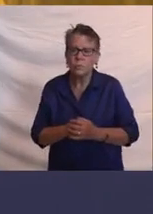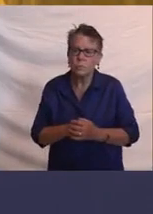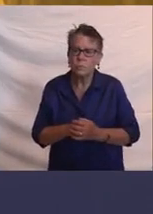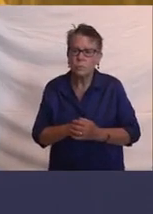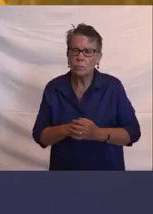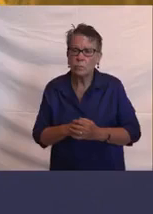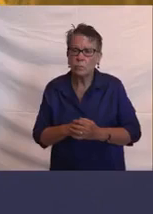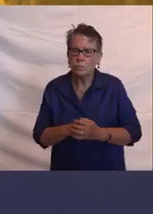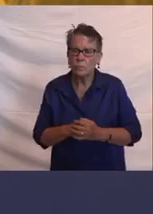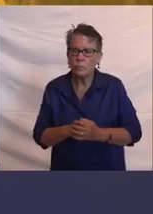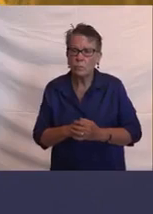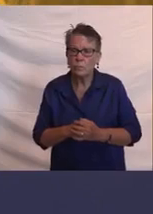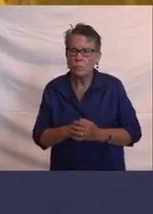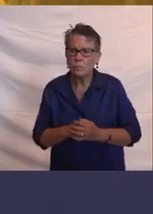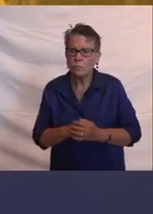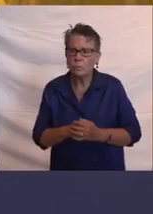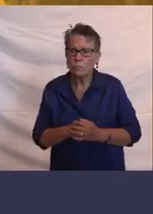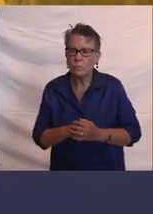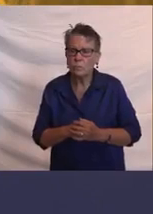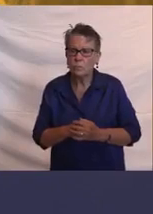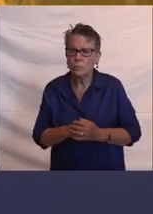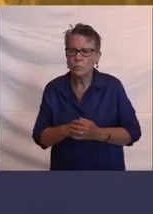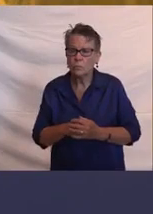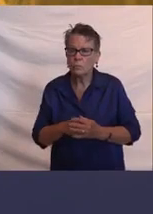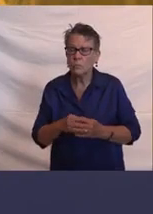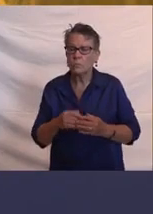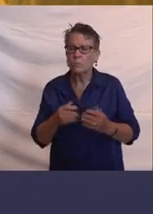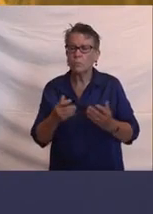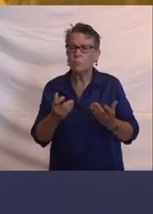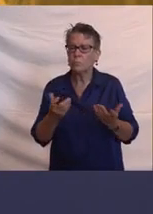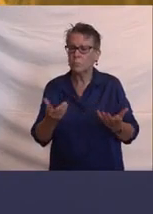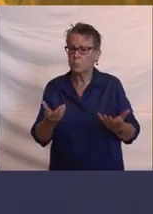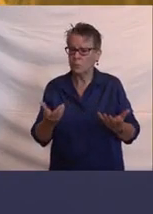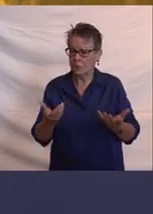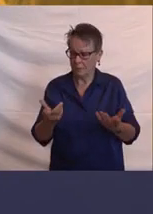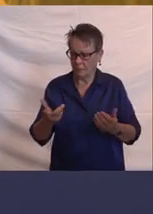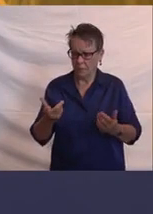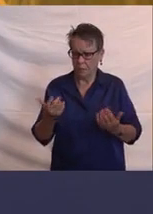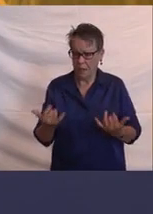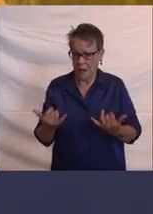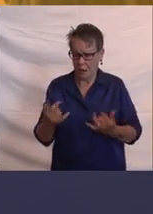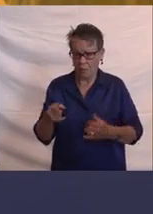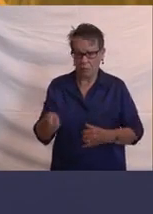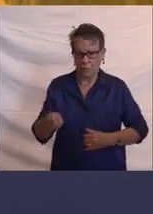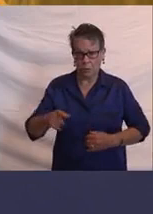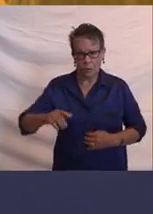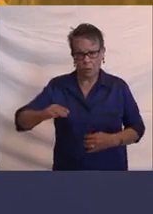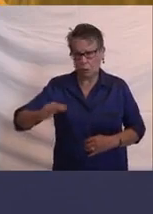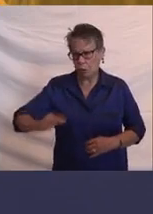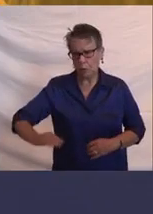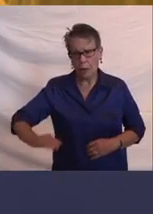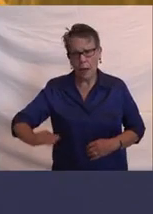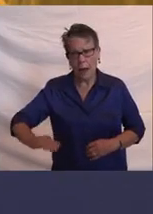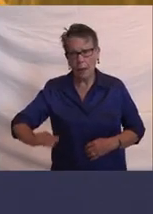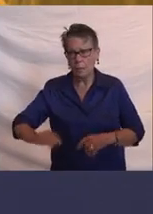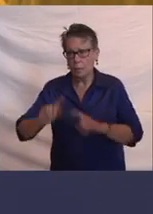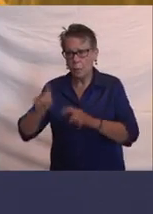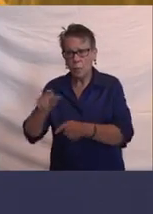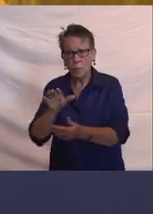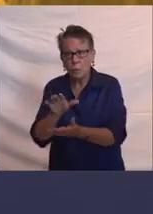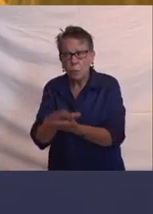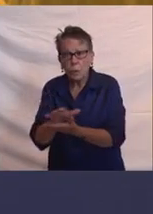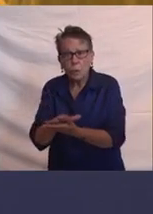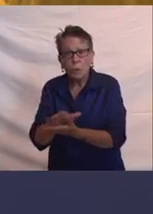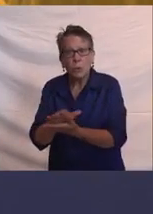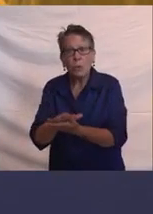a situation with a child or a district or a child care center. We're expecting folks